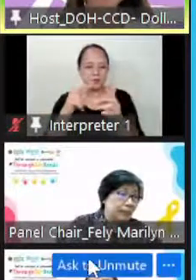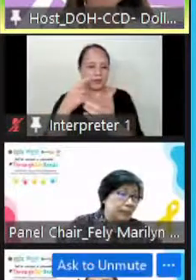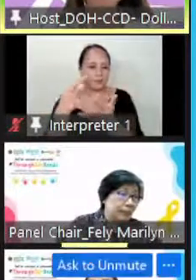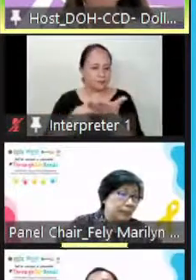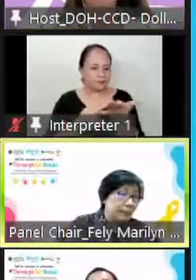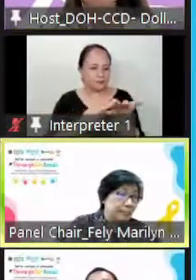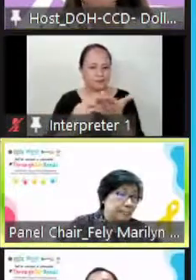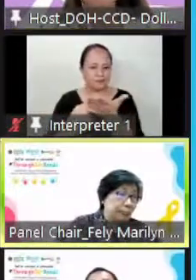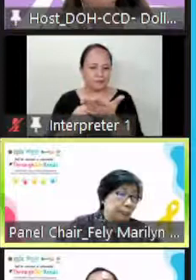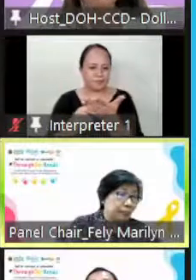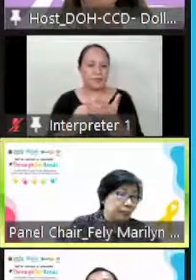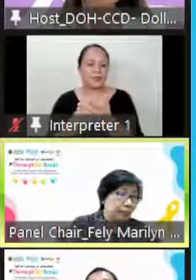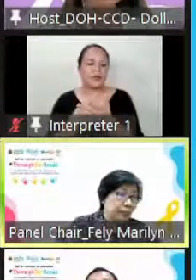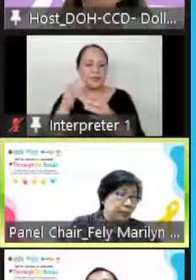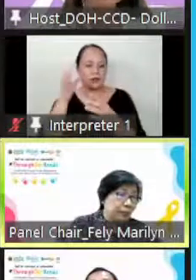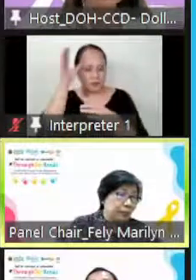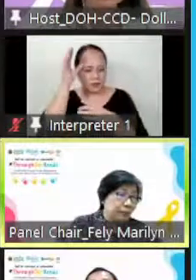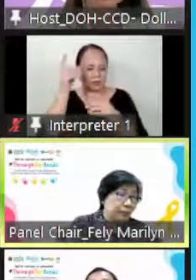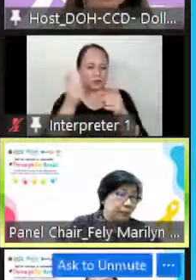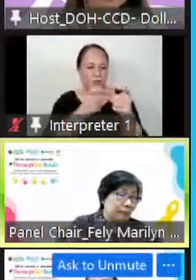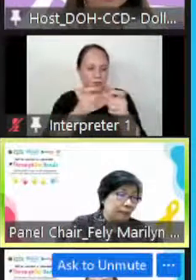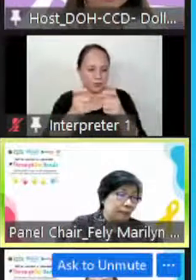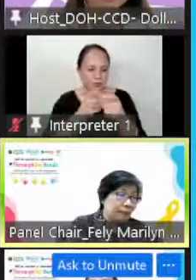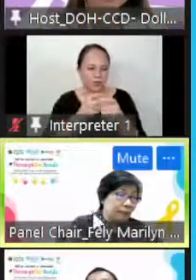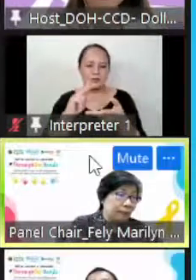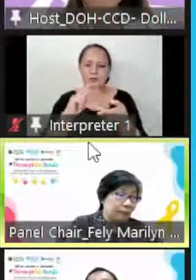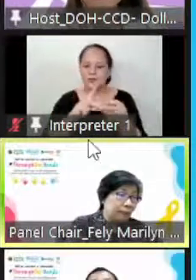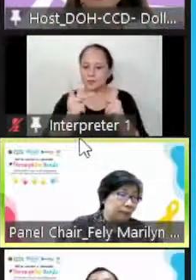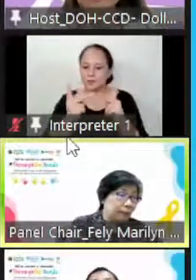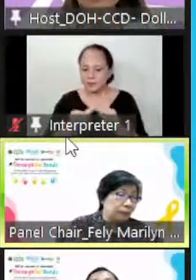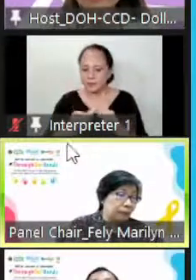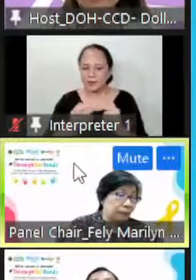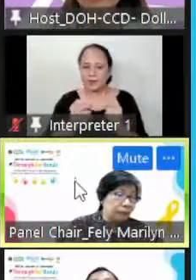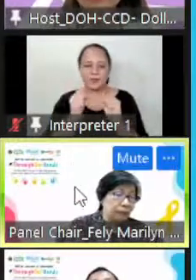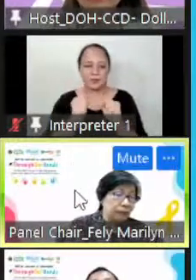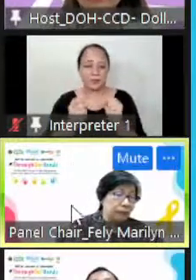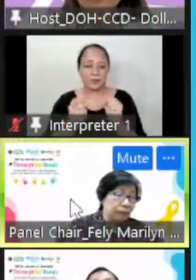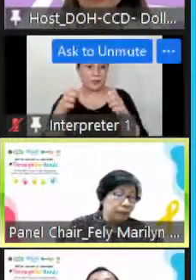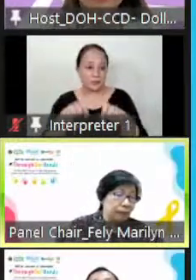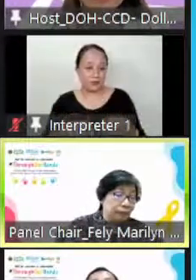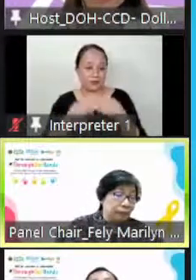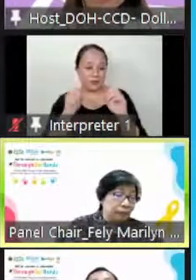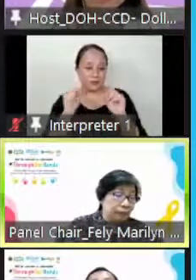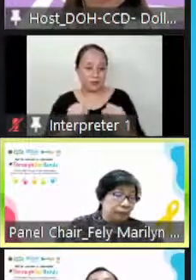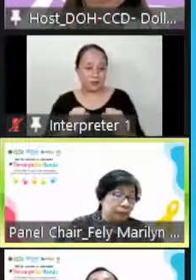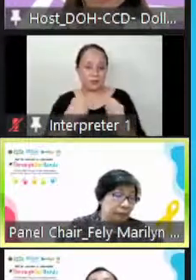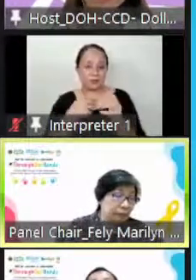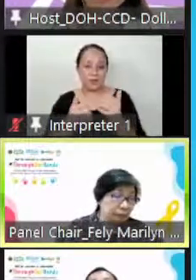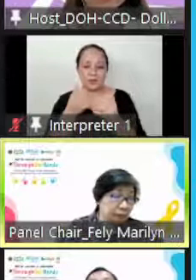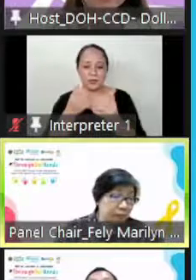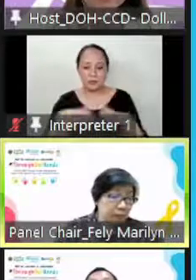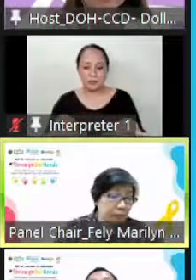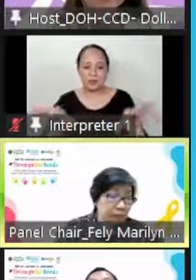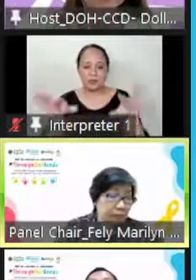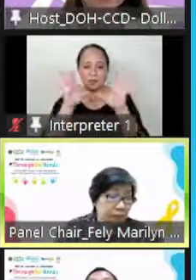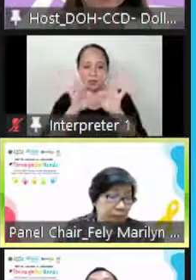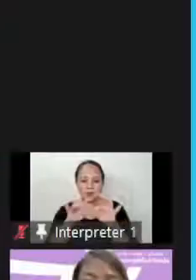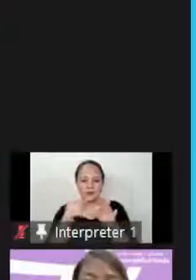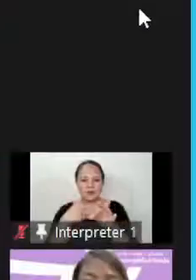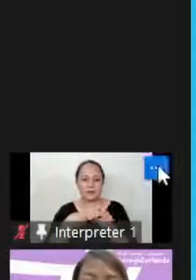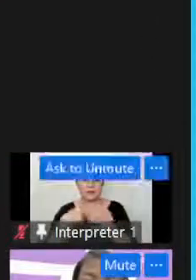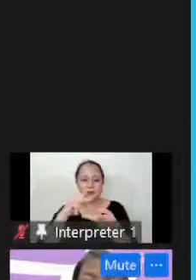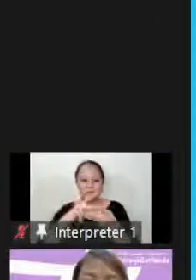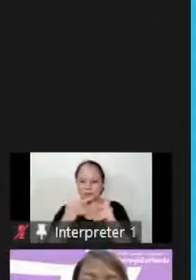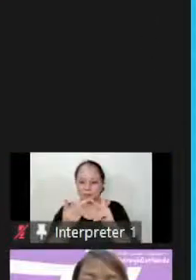insightful dialogues on cancer control, to our partners who made this event possible, and most importantly, to